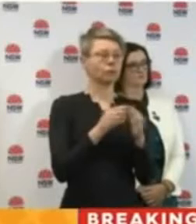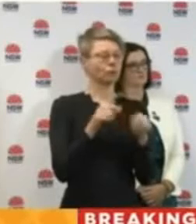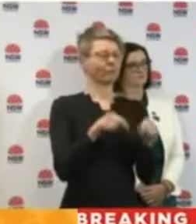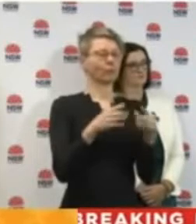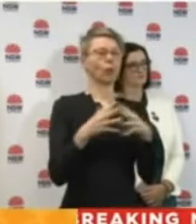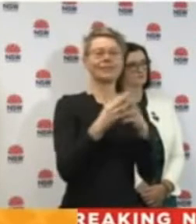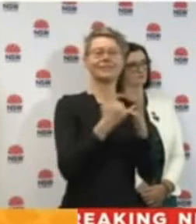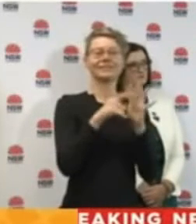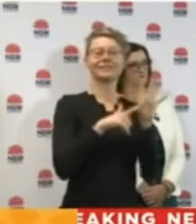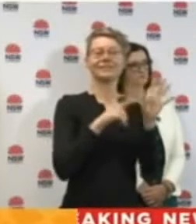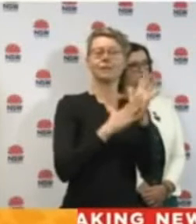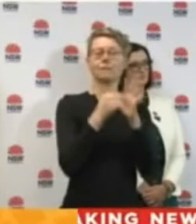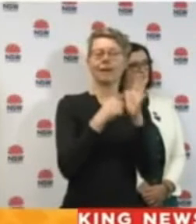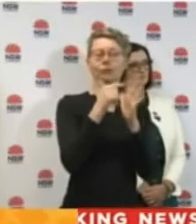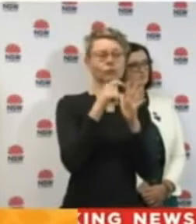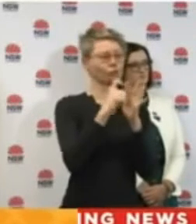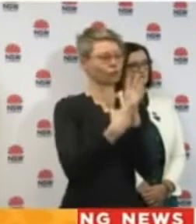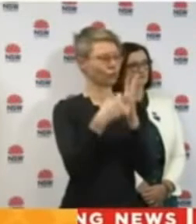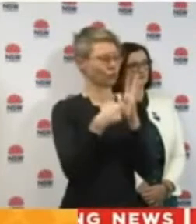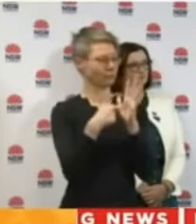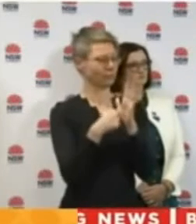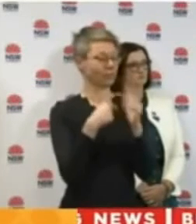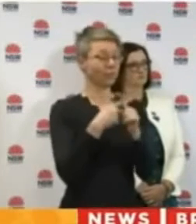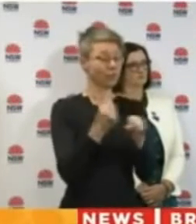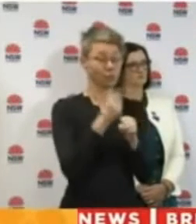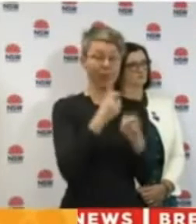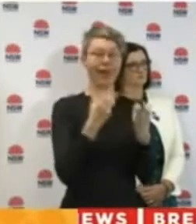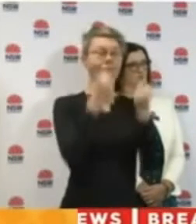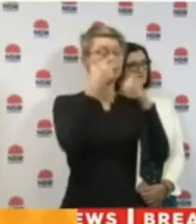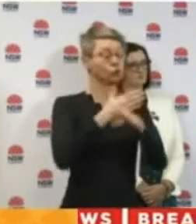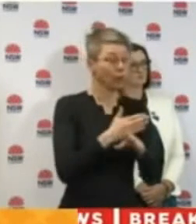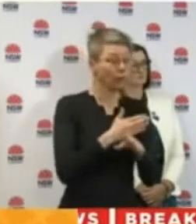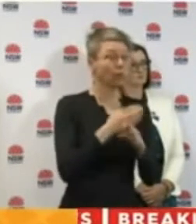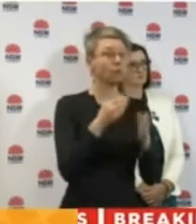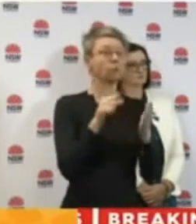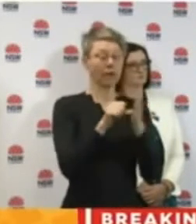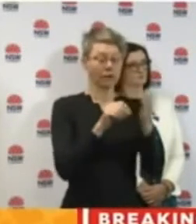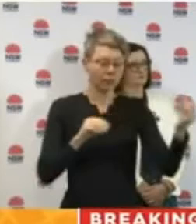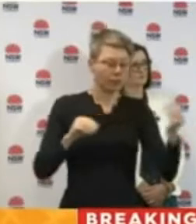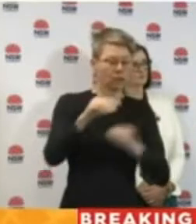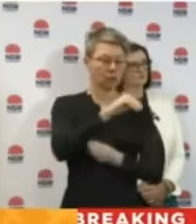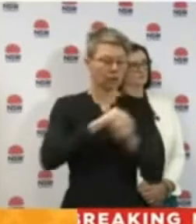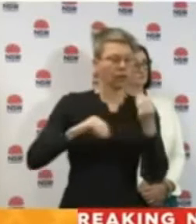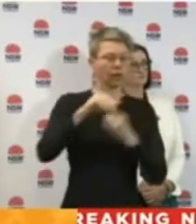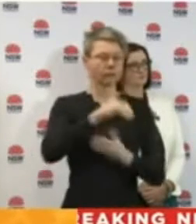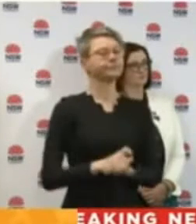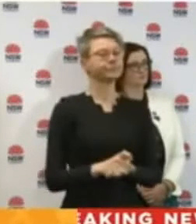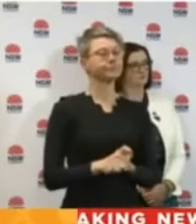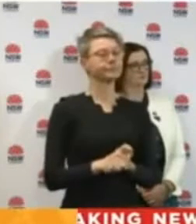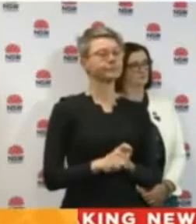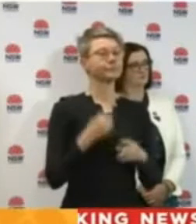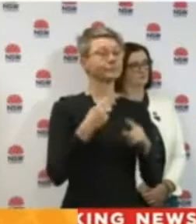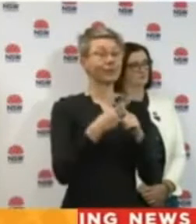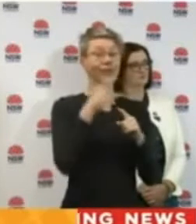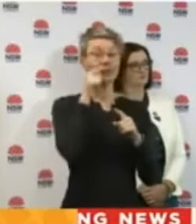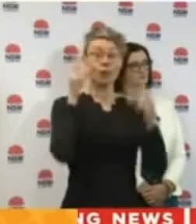also ensuring that we're creating those jobs and getting economic activity wherever possible. Today is also Nurses and Midwives Day, and we want to